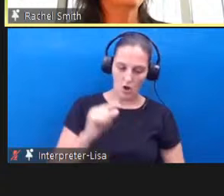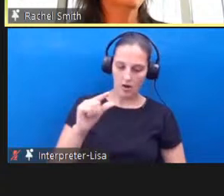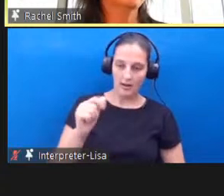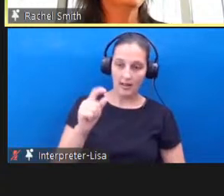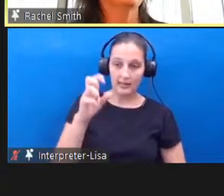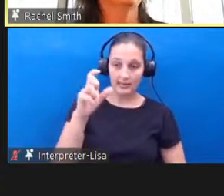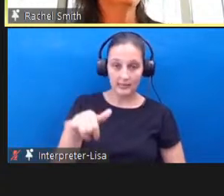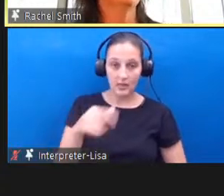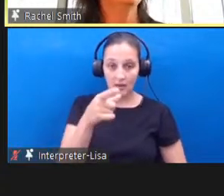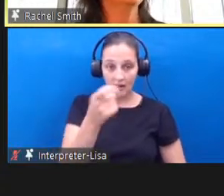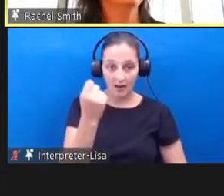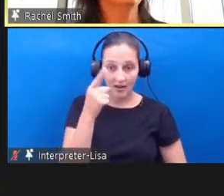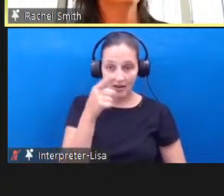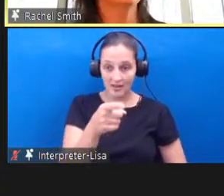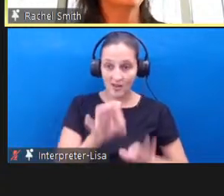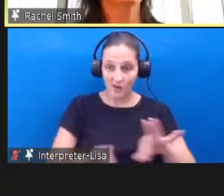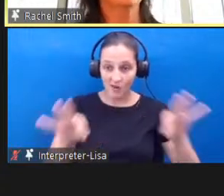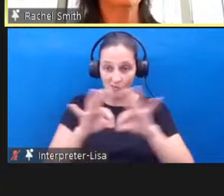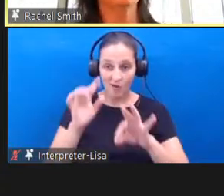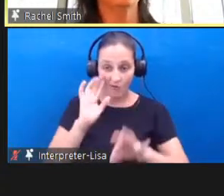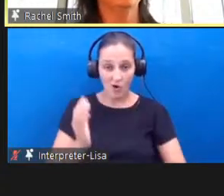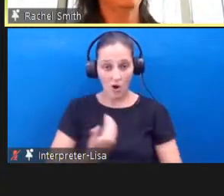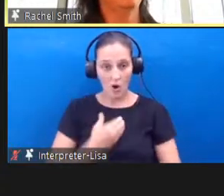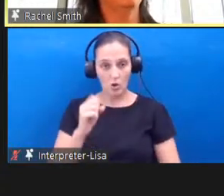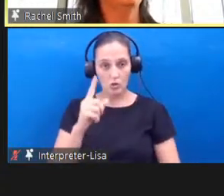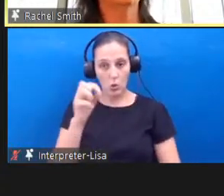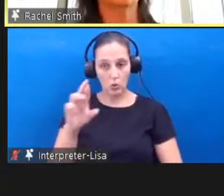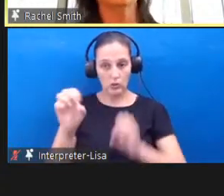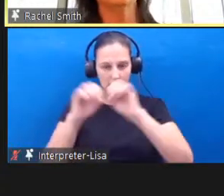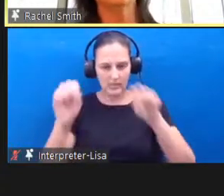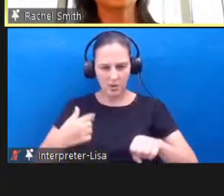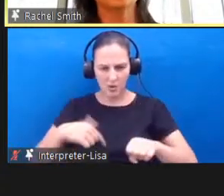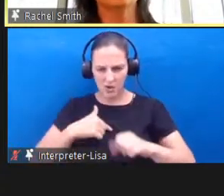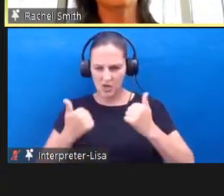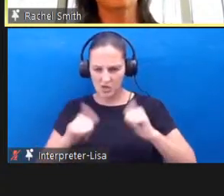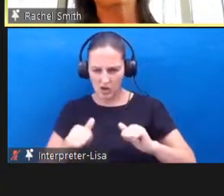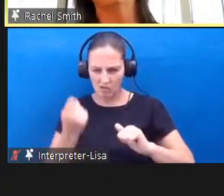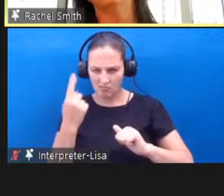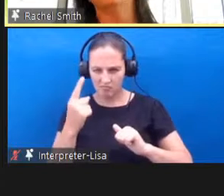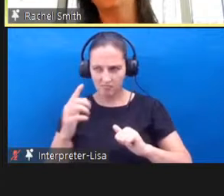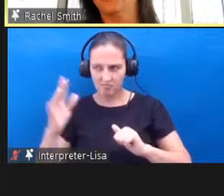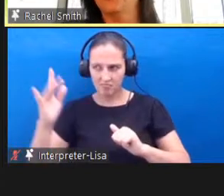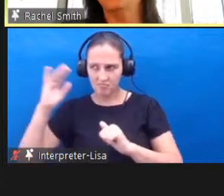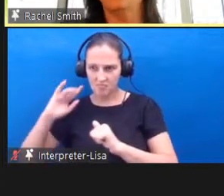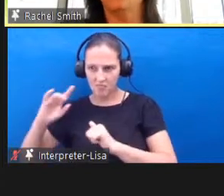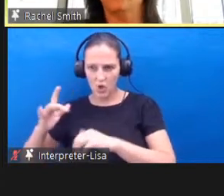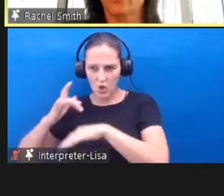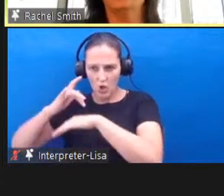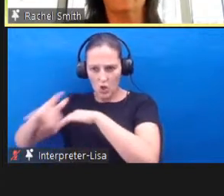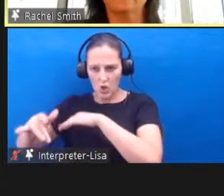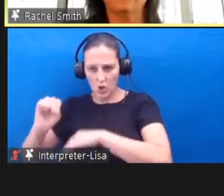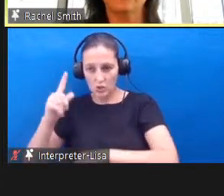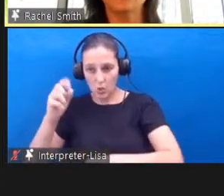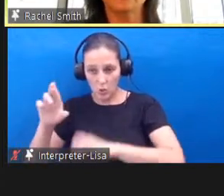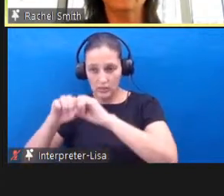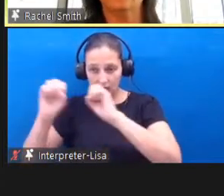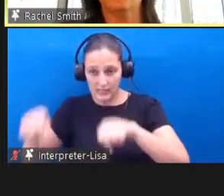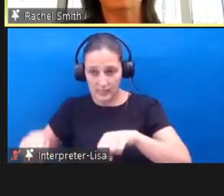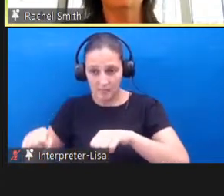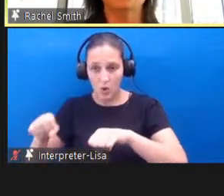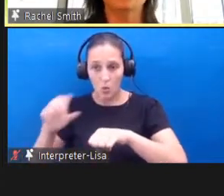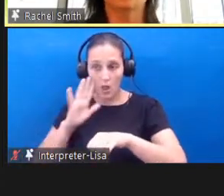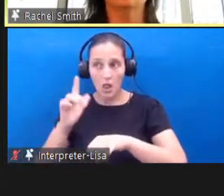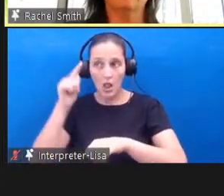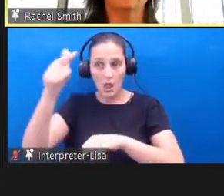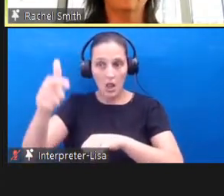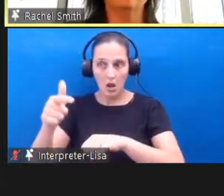analogs to our solar system. So we can try to understand the chemistry of our early solar system and of systems that will form planets eventually, like